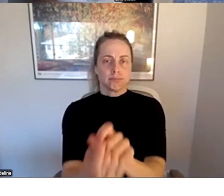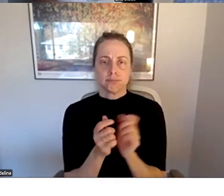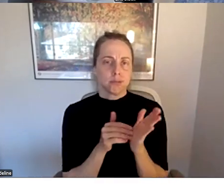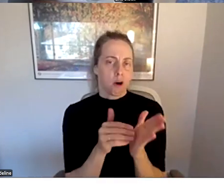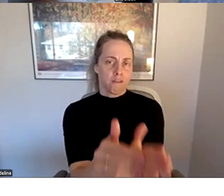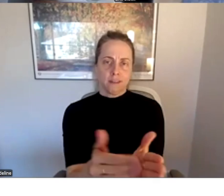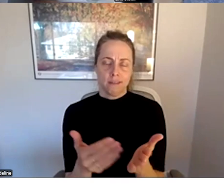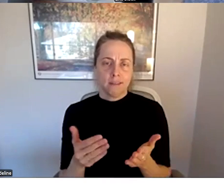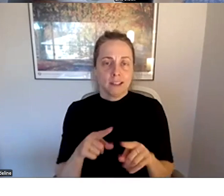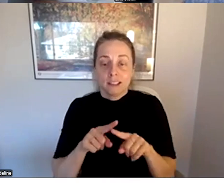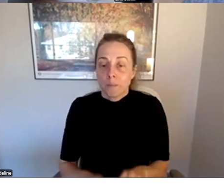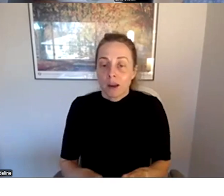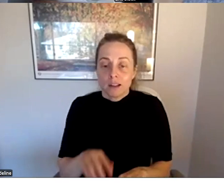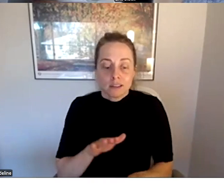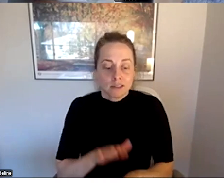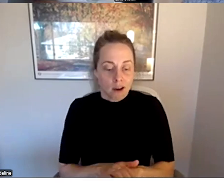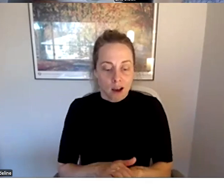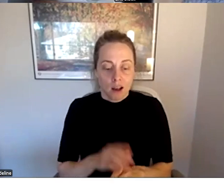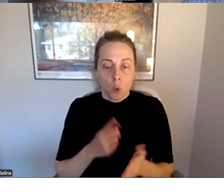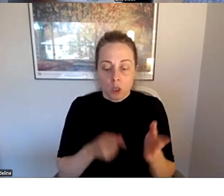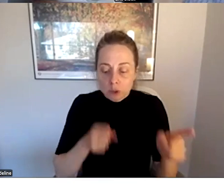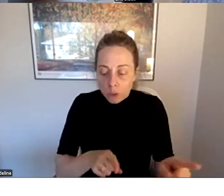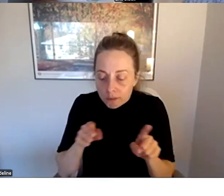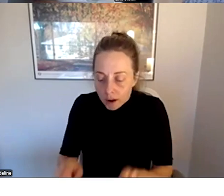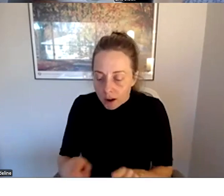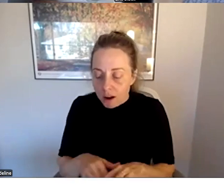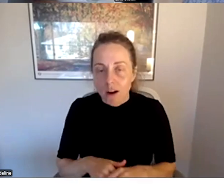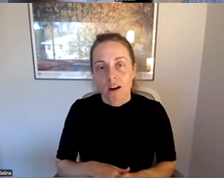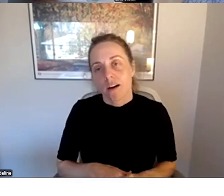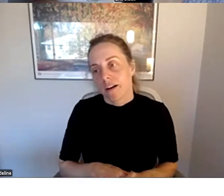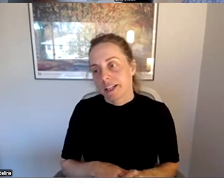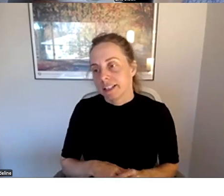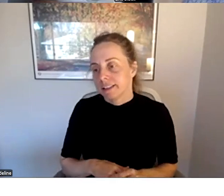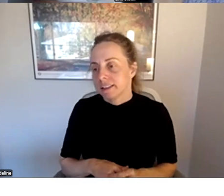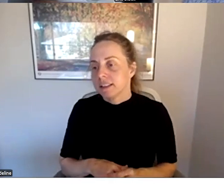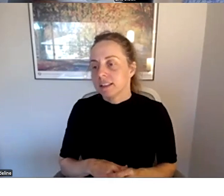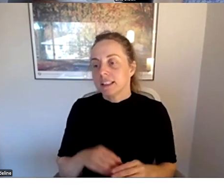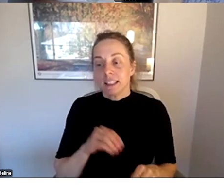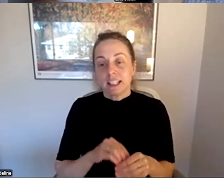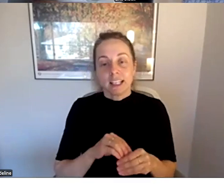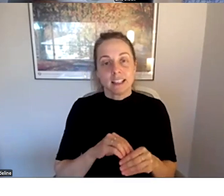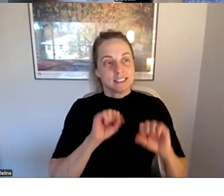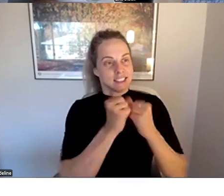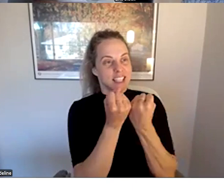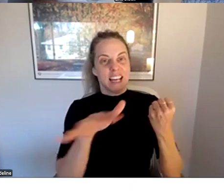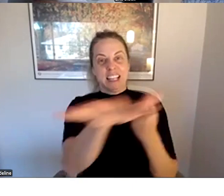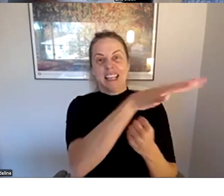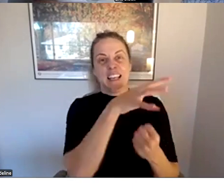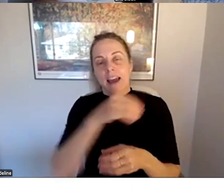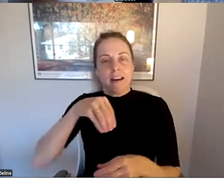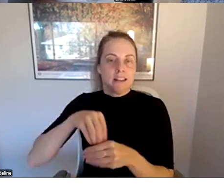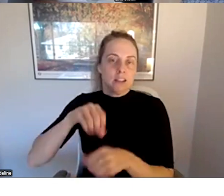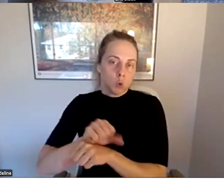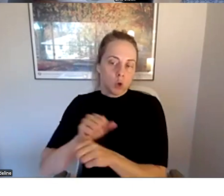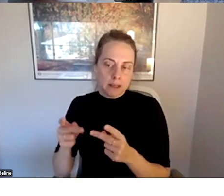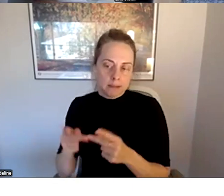depending on what's going on, you know, in society and in the workforce. And then I think